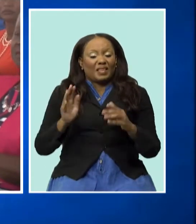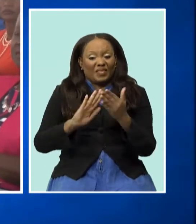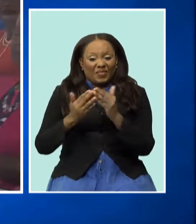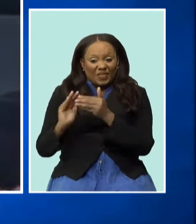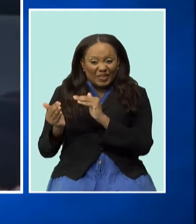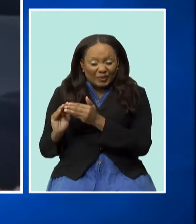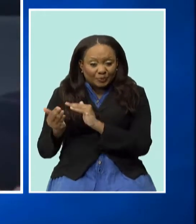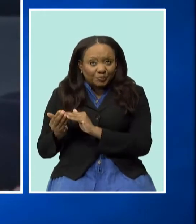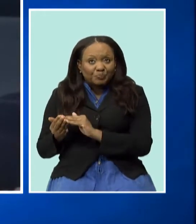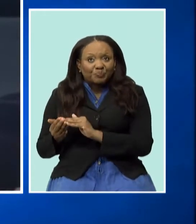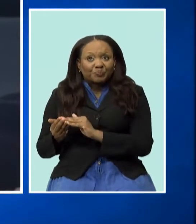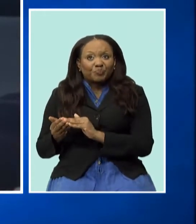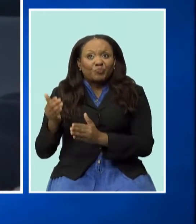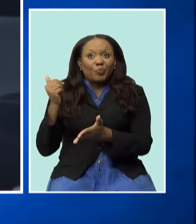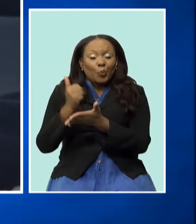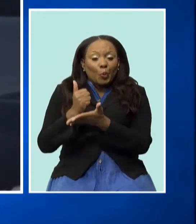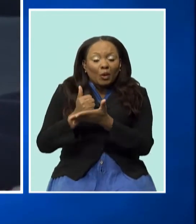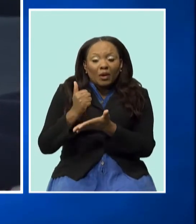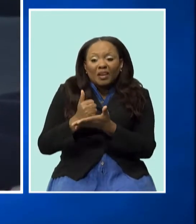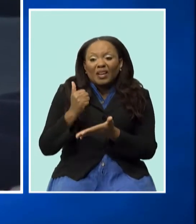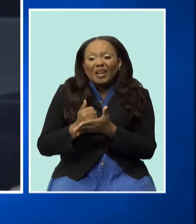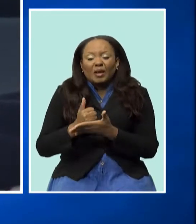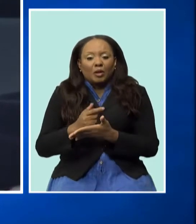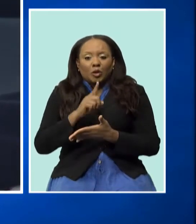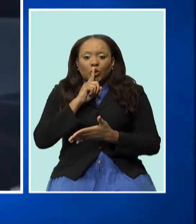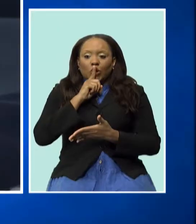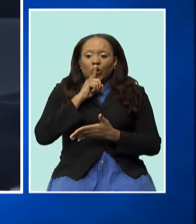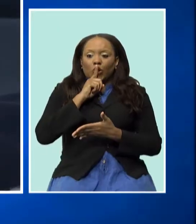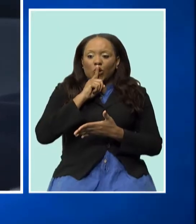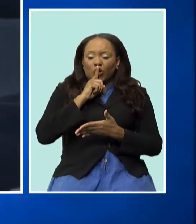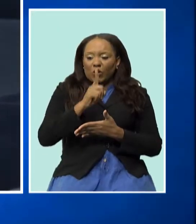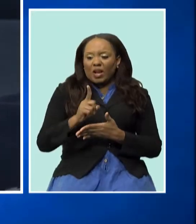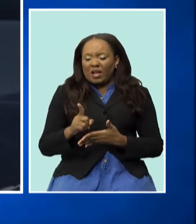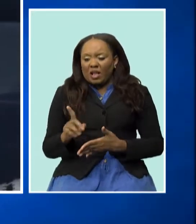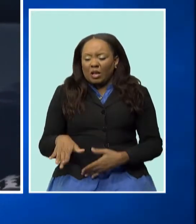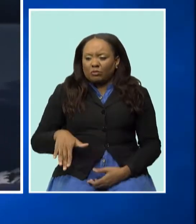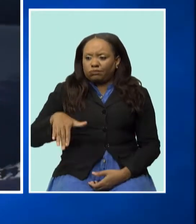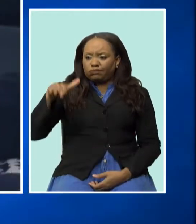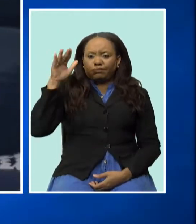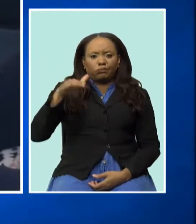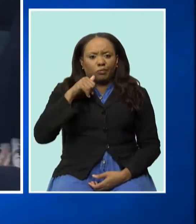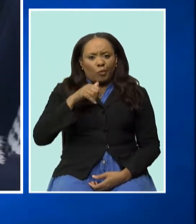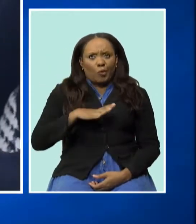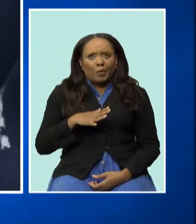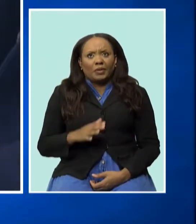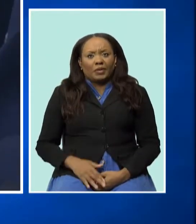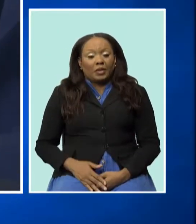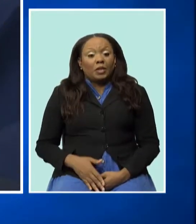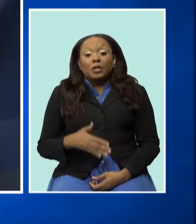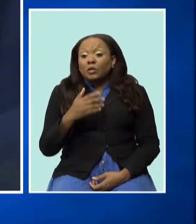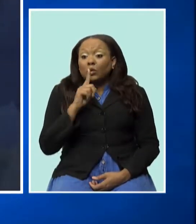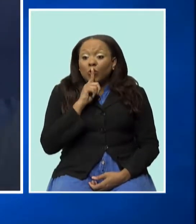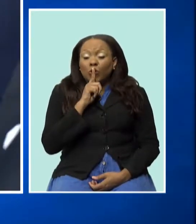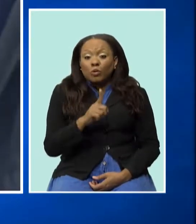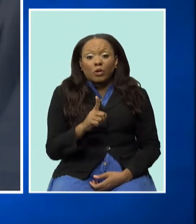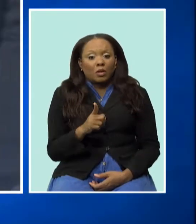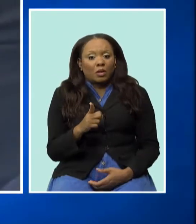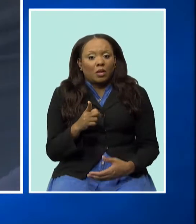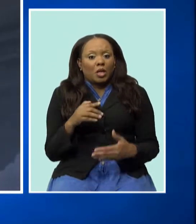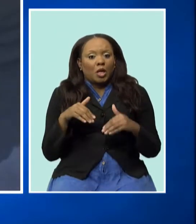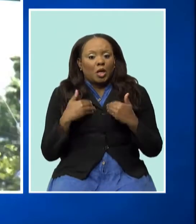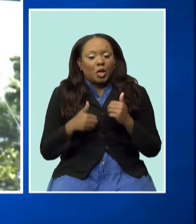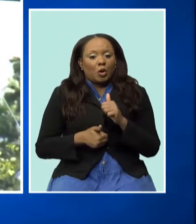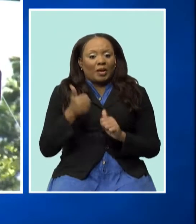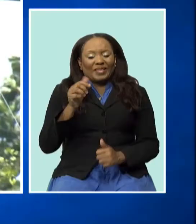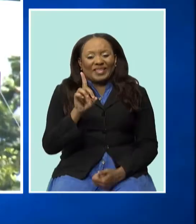my late Aunt Brenda would become, the daughter of a housekeeper who became the youngest deputy